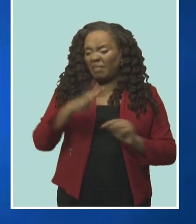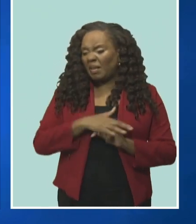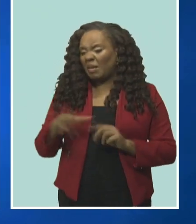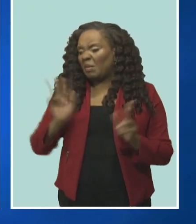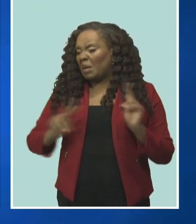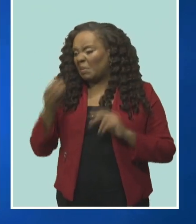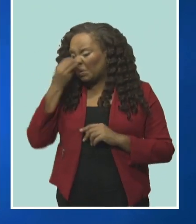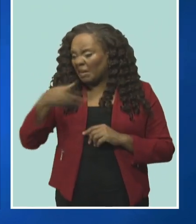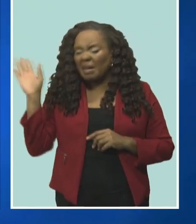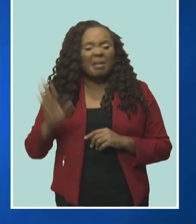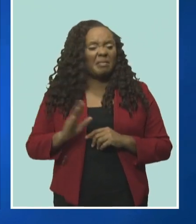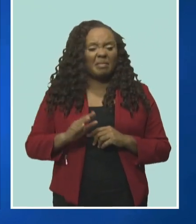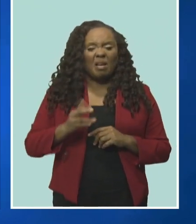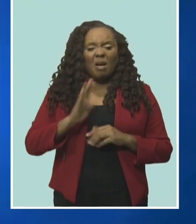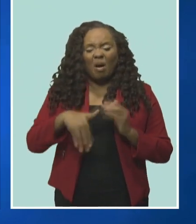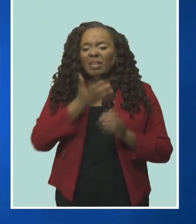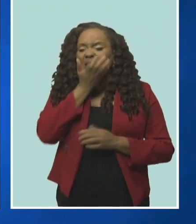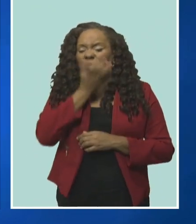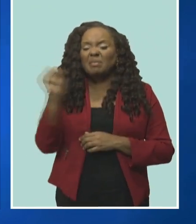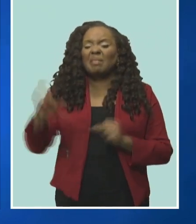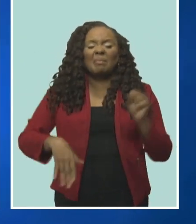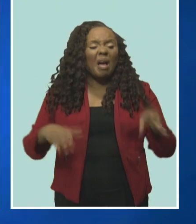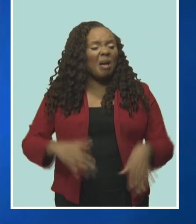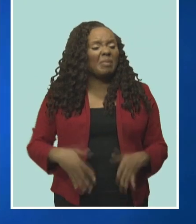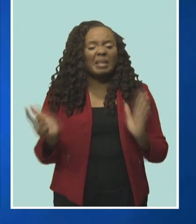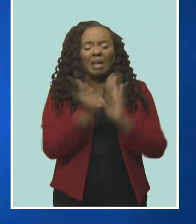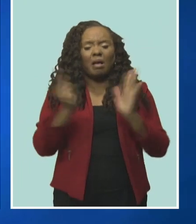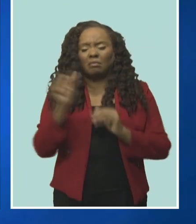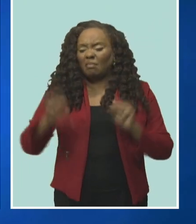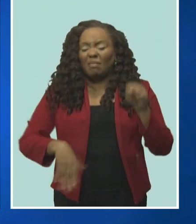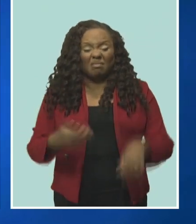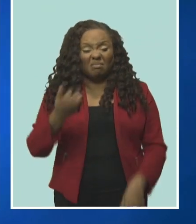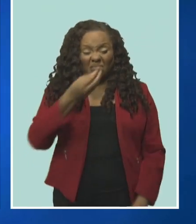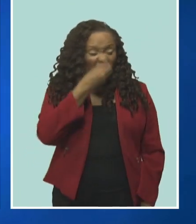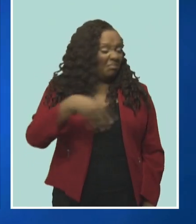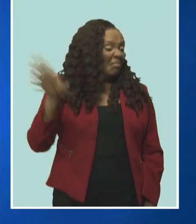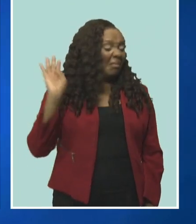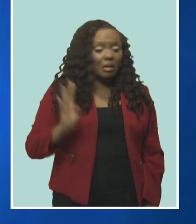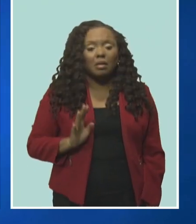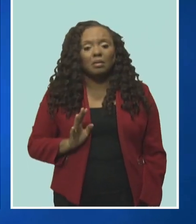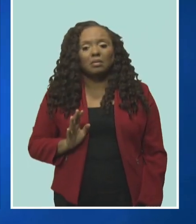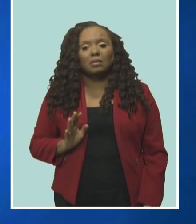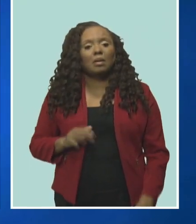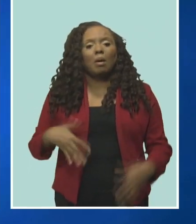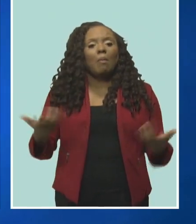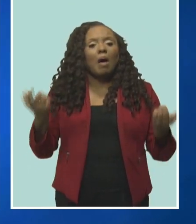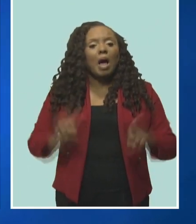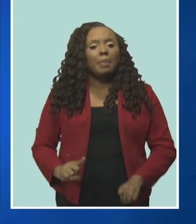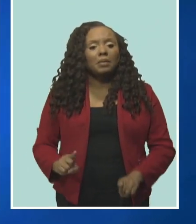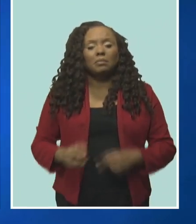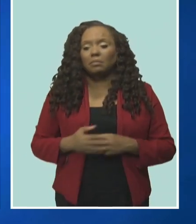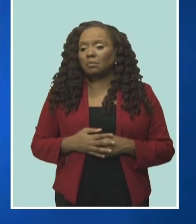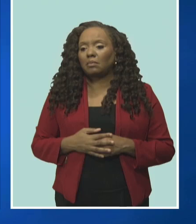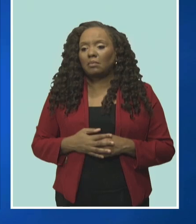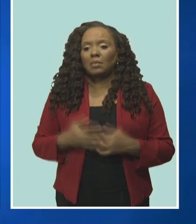are indiscriminately dumping. They are not paying attention. They are not taking the time to take a look around